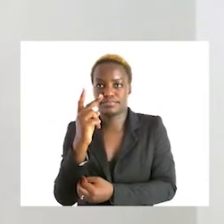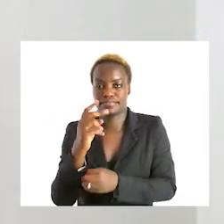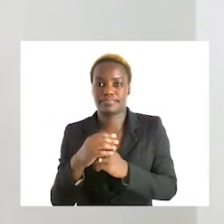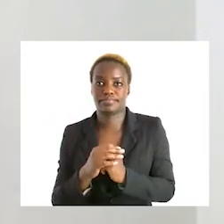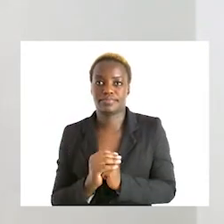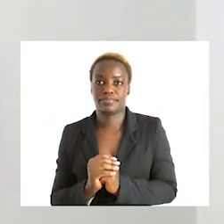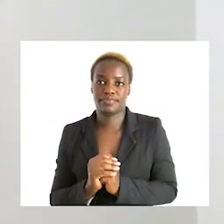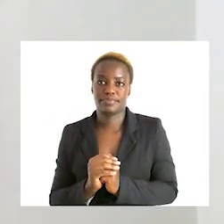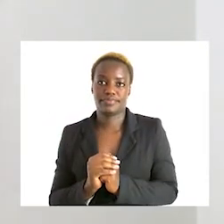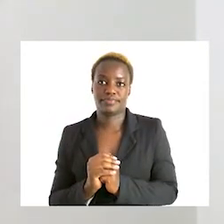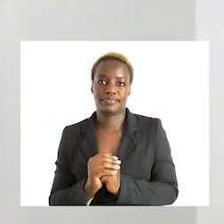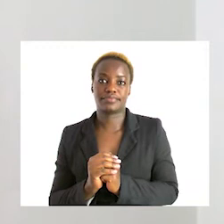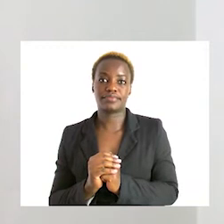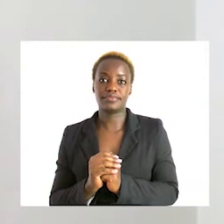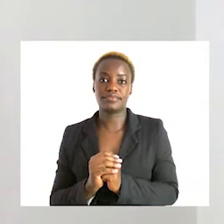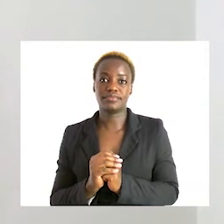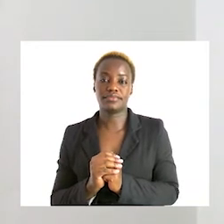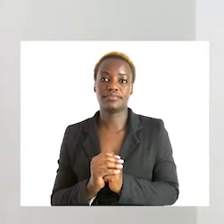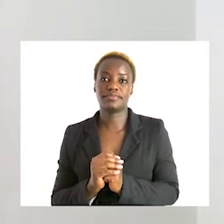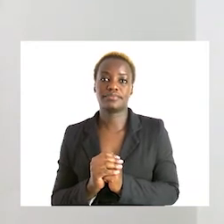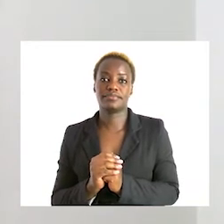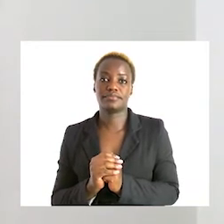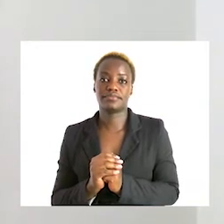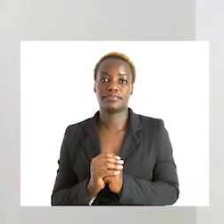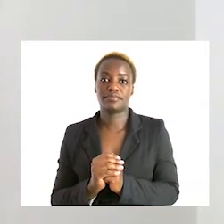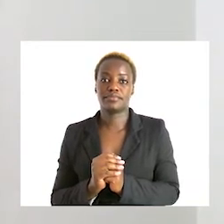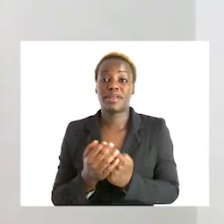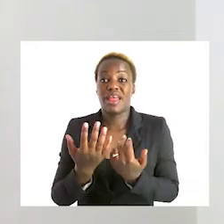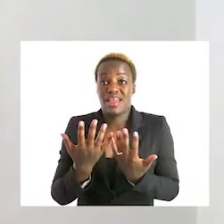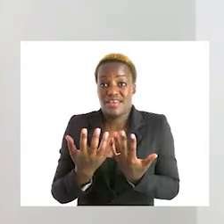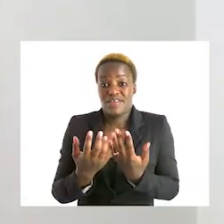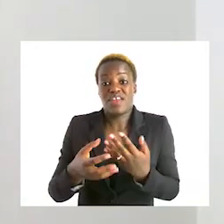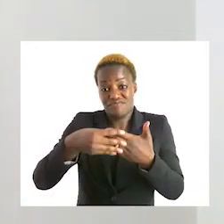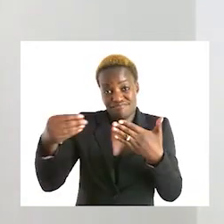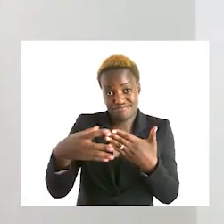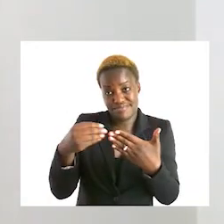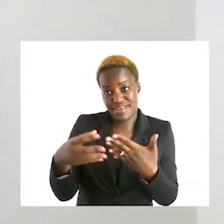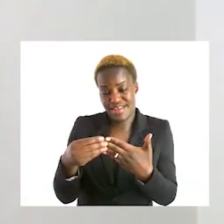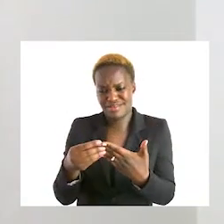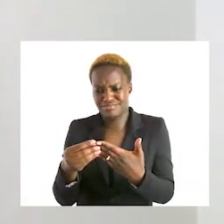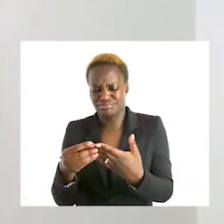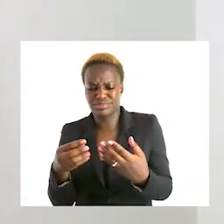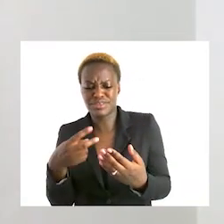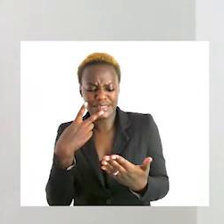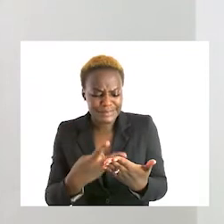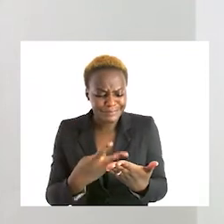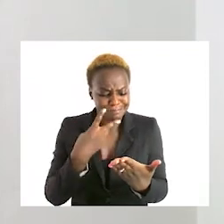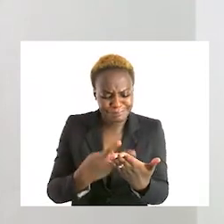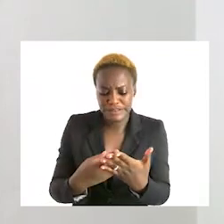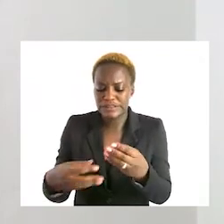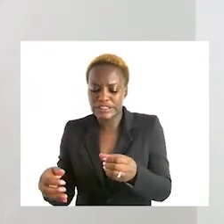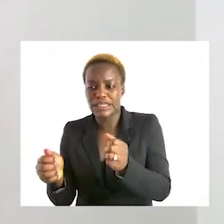calculating money. All right. So if you are having notes there with you, you can also just add